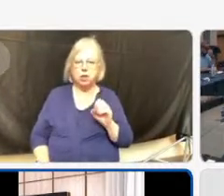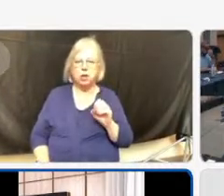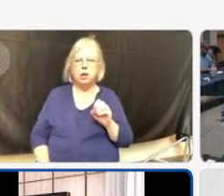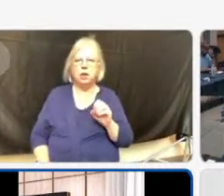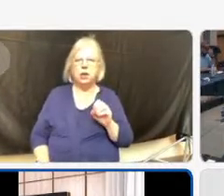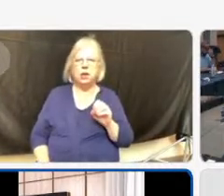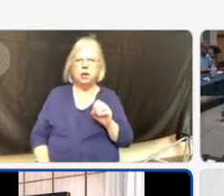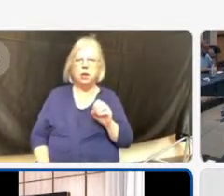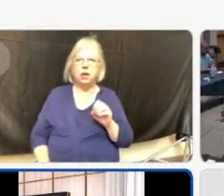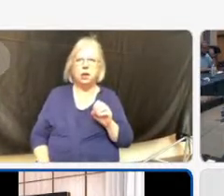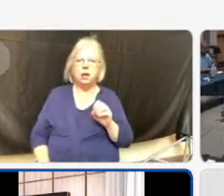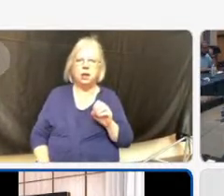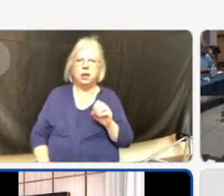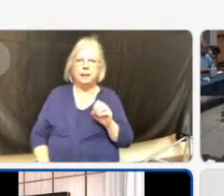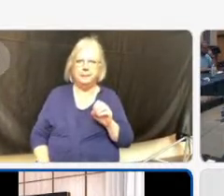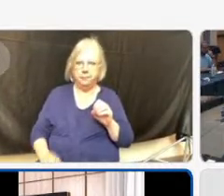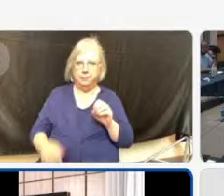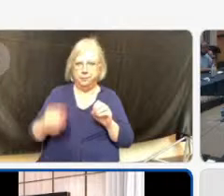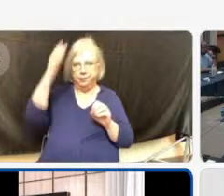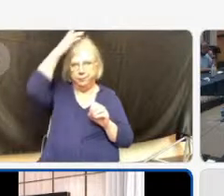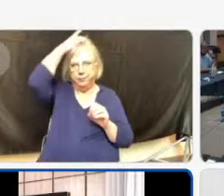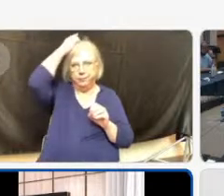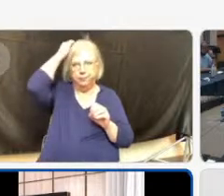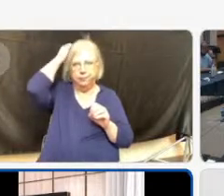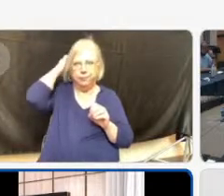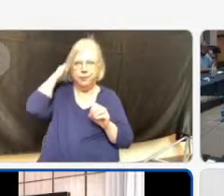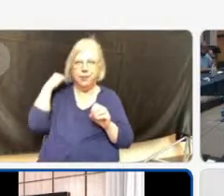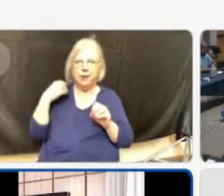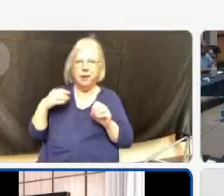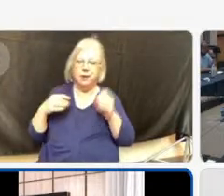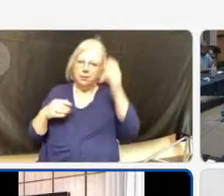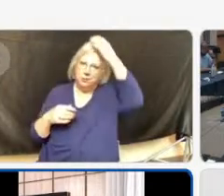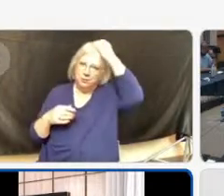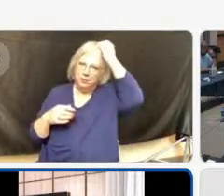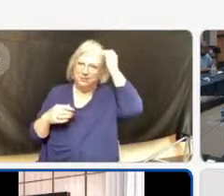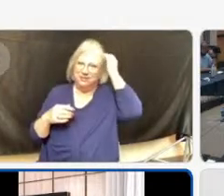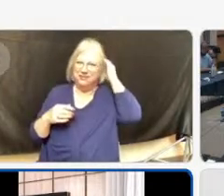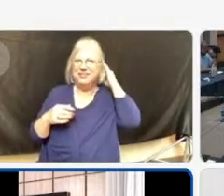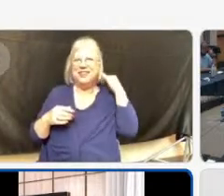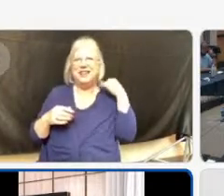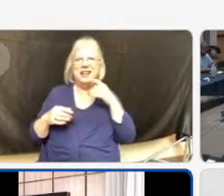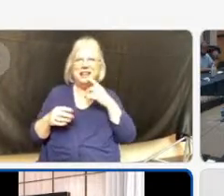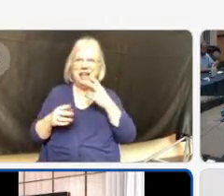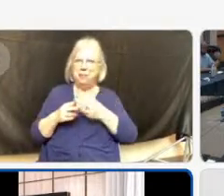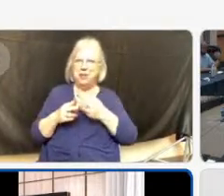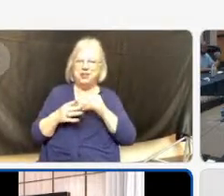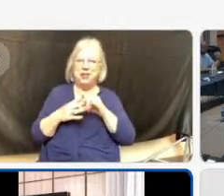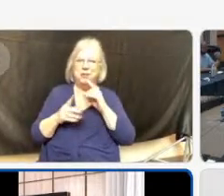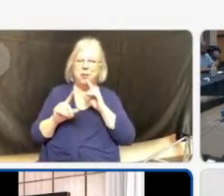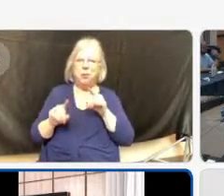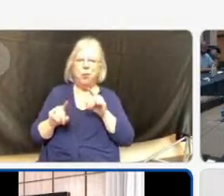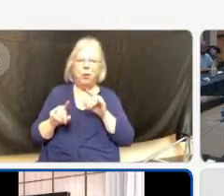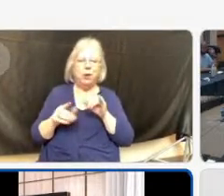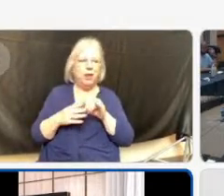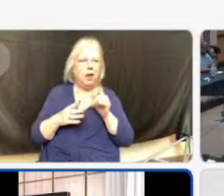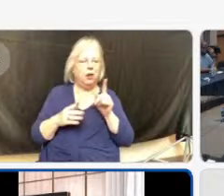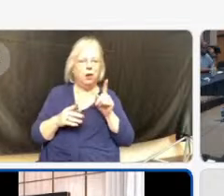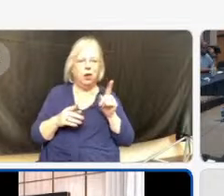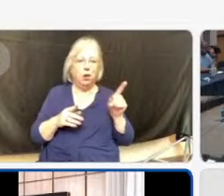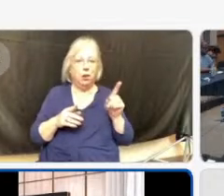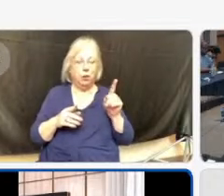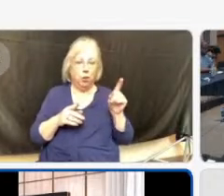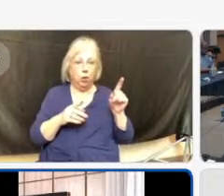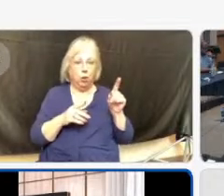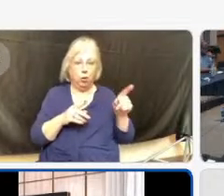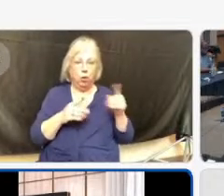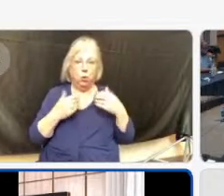staff has mentioned in the report and in their response to questions here that you own